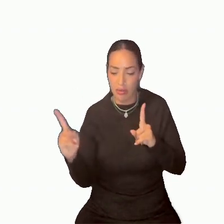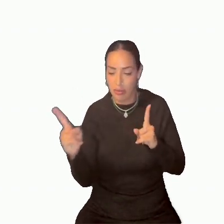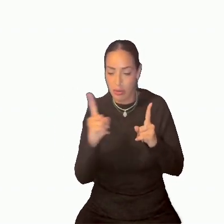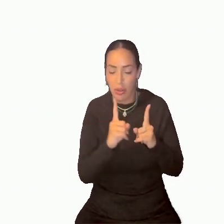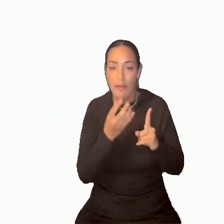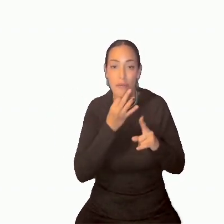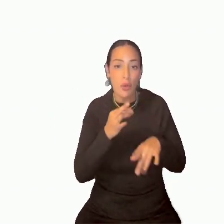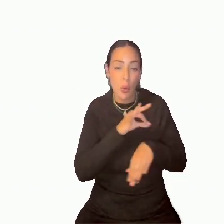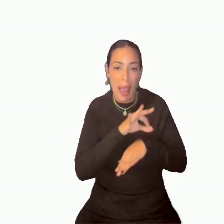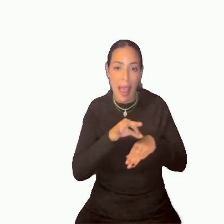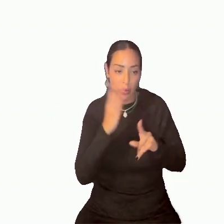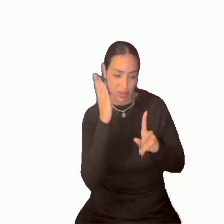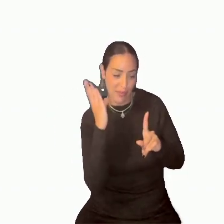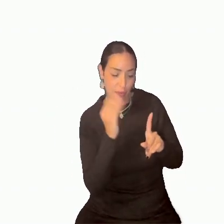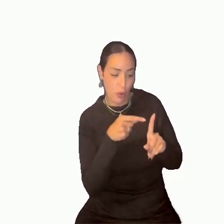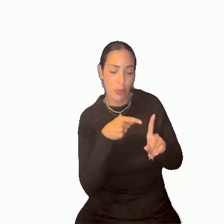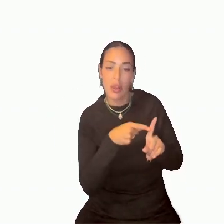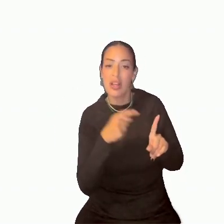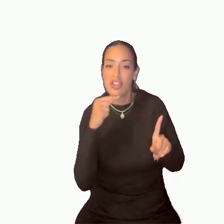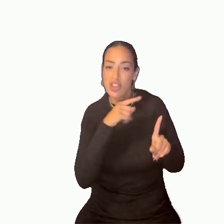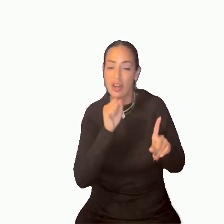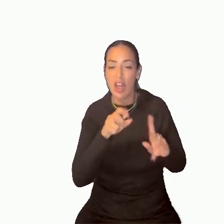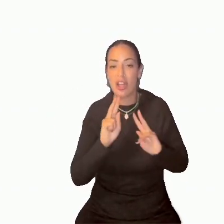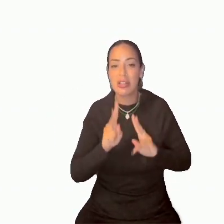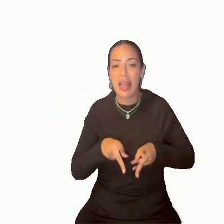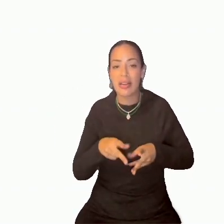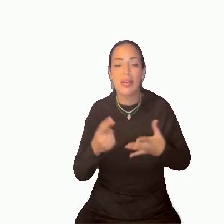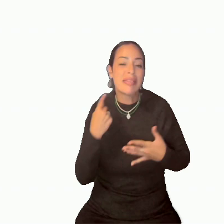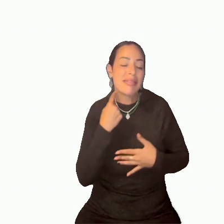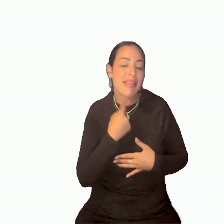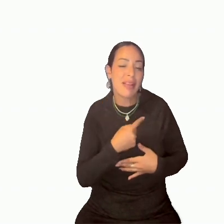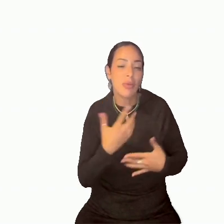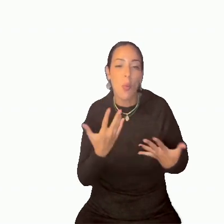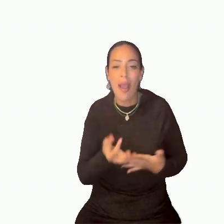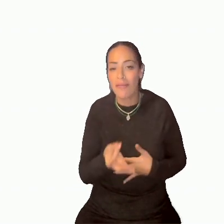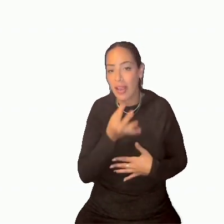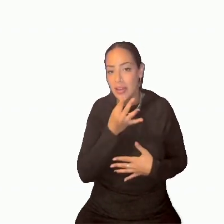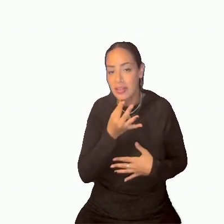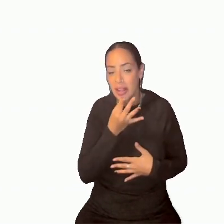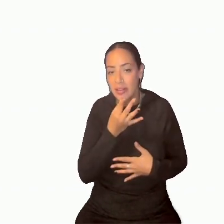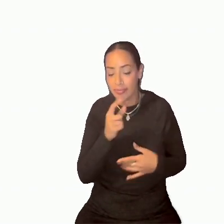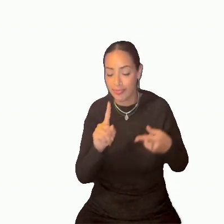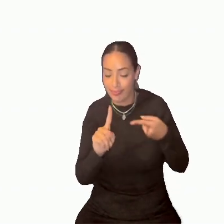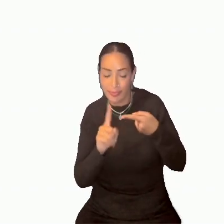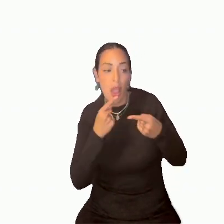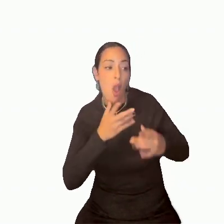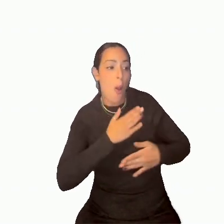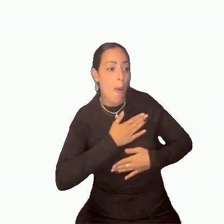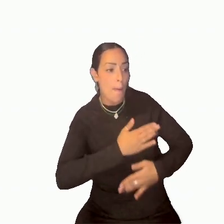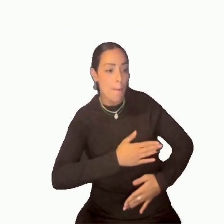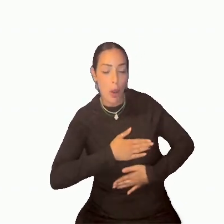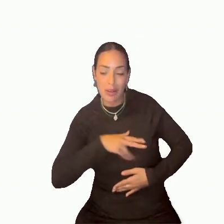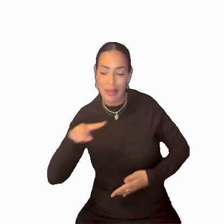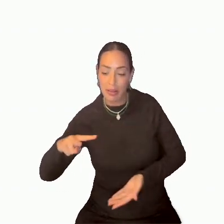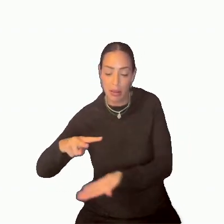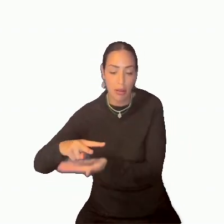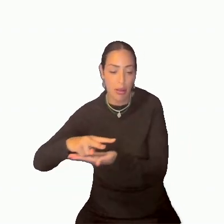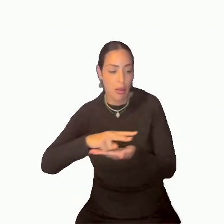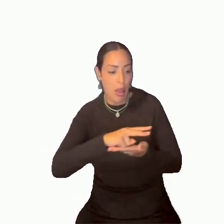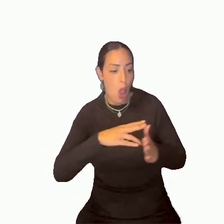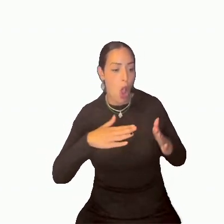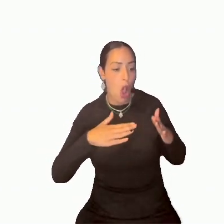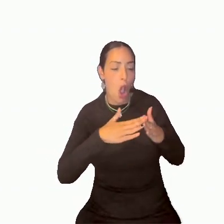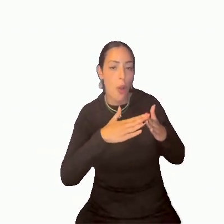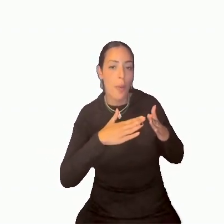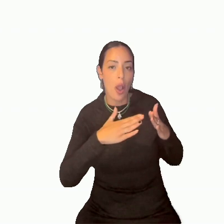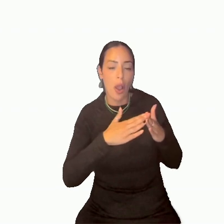hours after being notified that her son had been killed in Afghanistan. He kept saying when the body comes home and when the body is this,